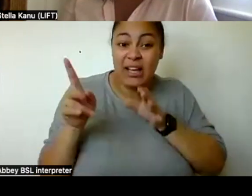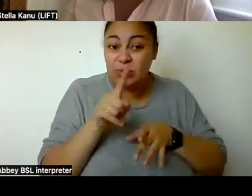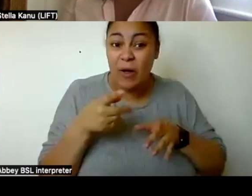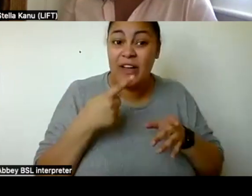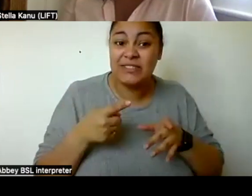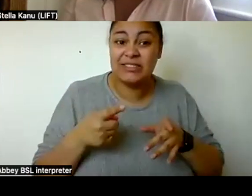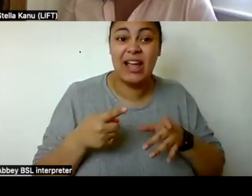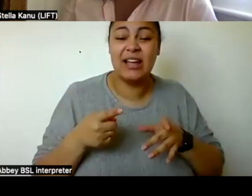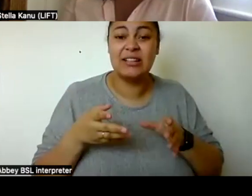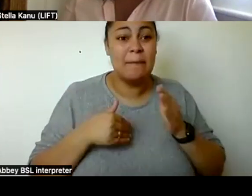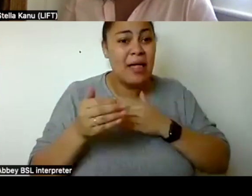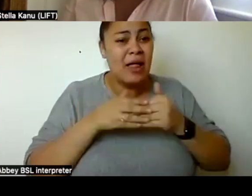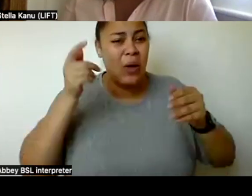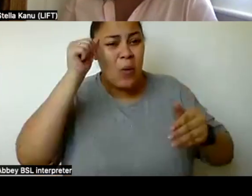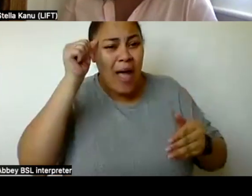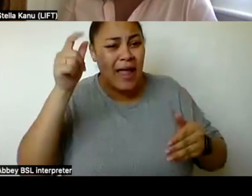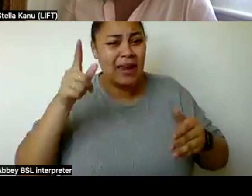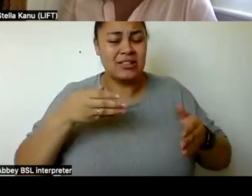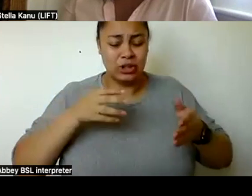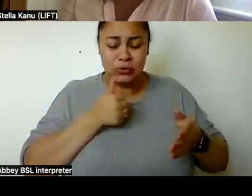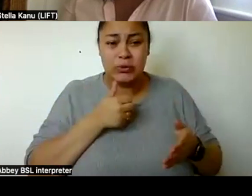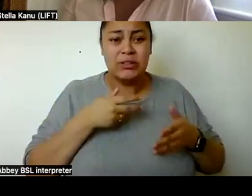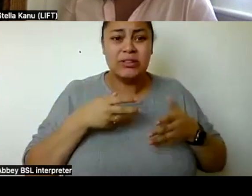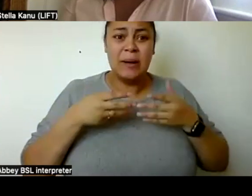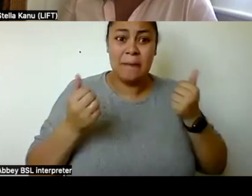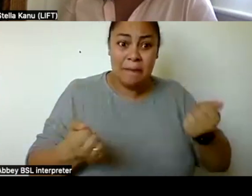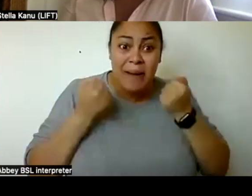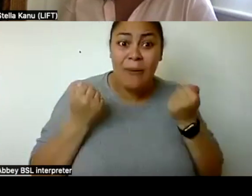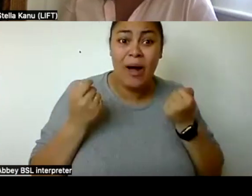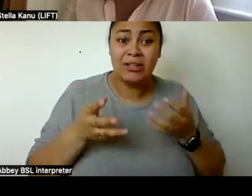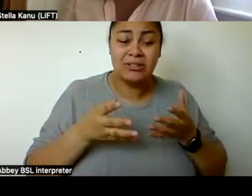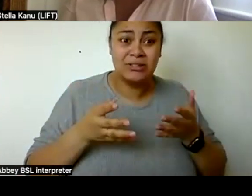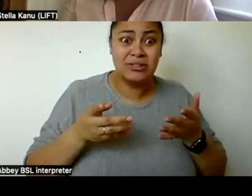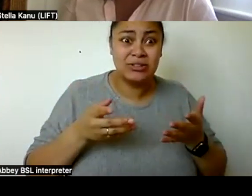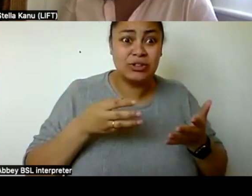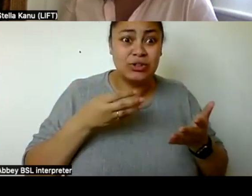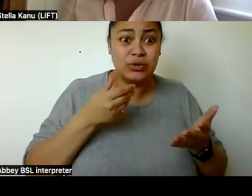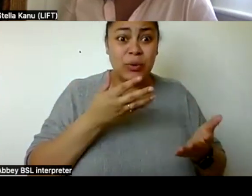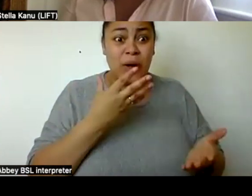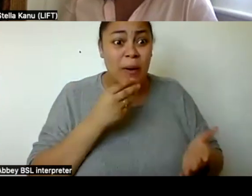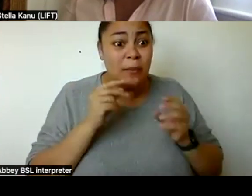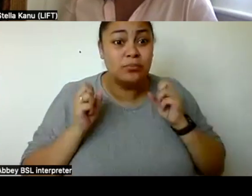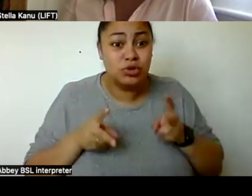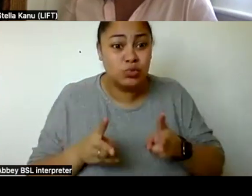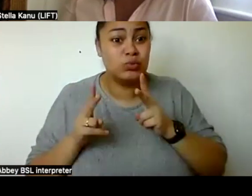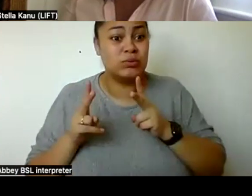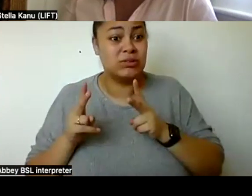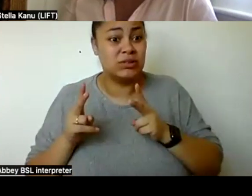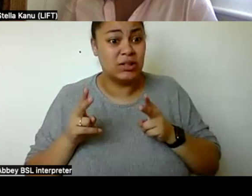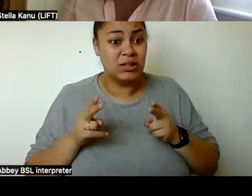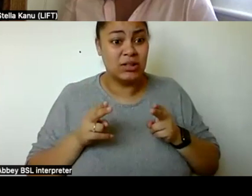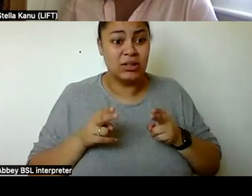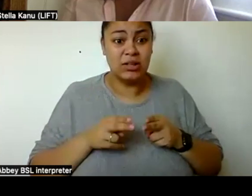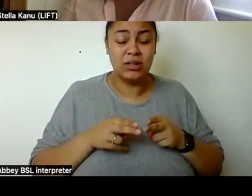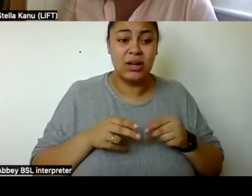building awareness and using the soft power to reduce like marginalized experiences and to invest the time,